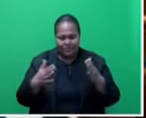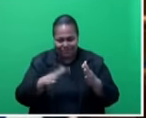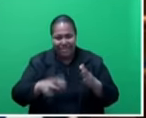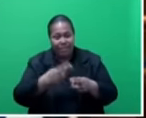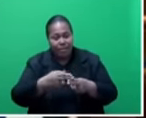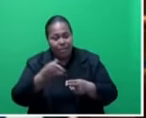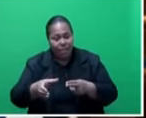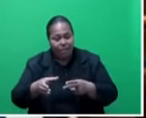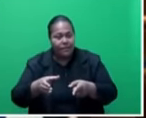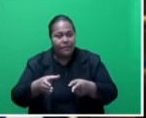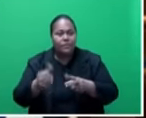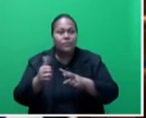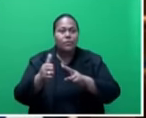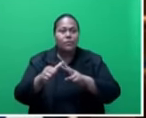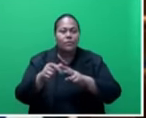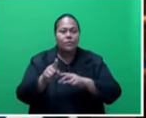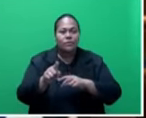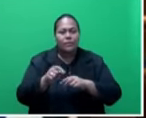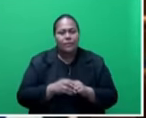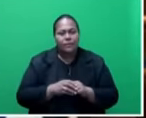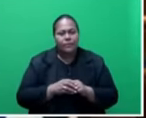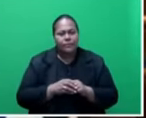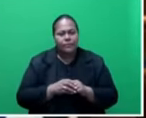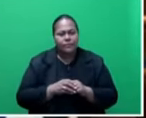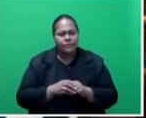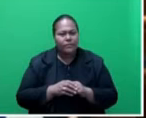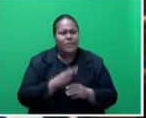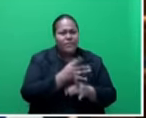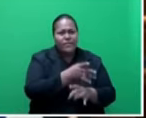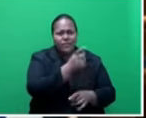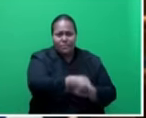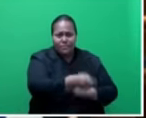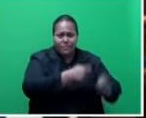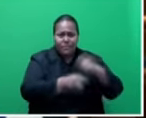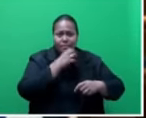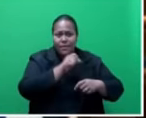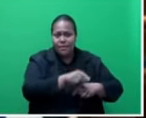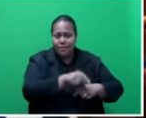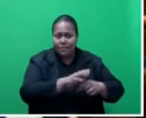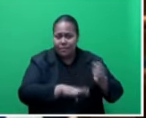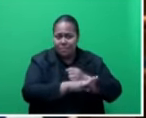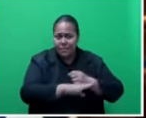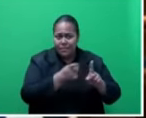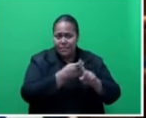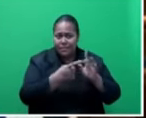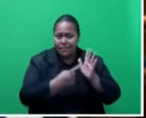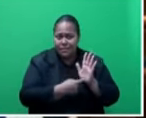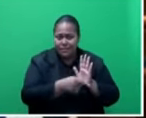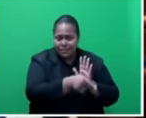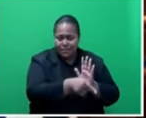fishing households will benefit from a basic fishing kit. Mr. Speaker, say, also this package will